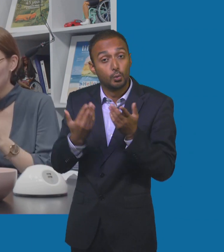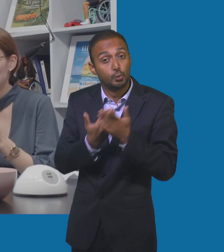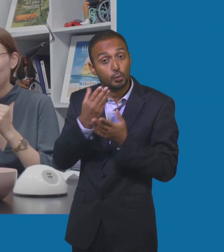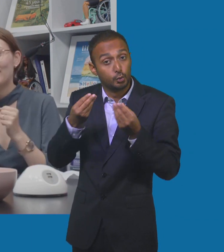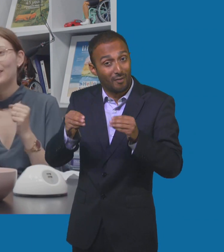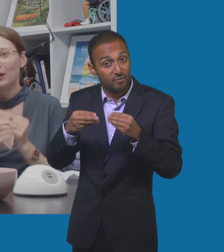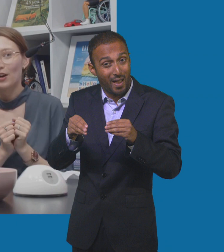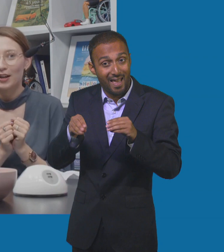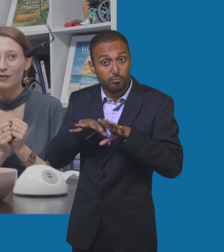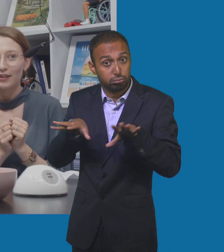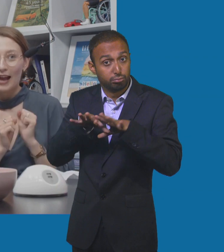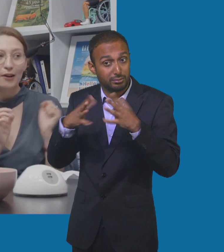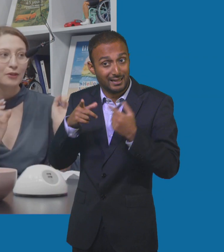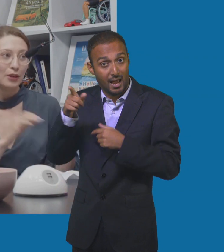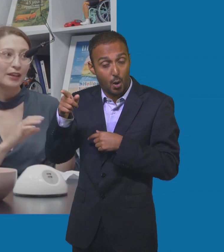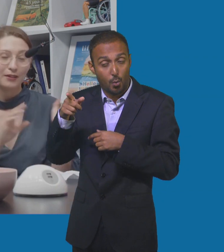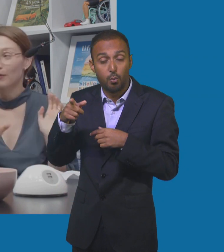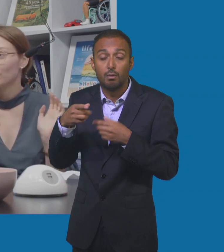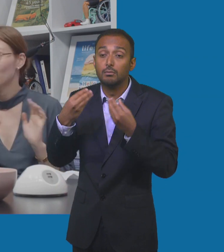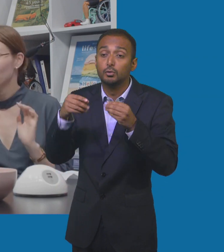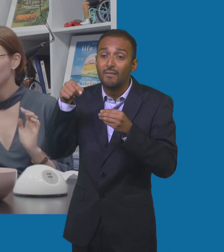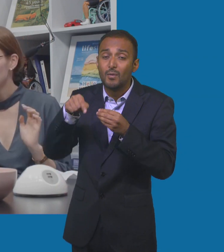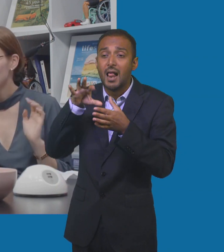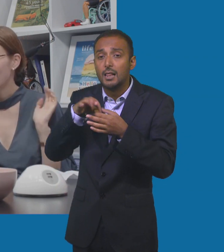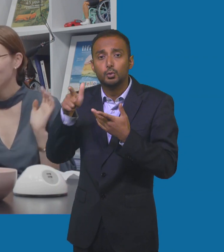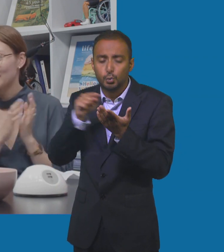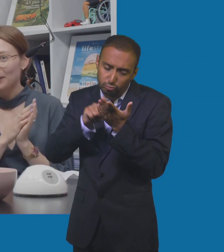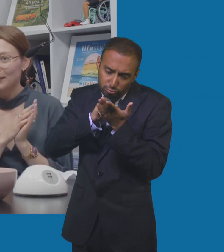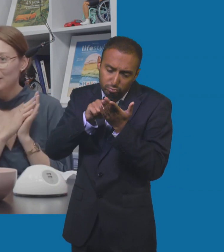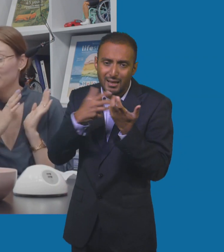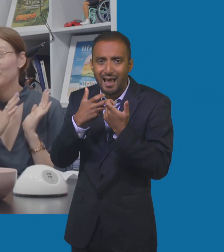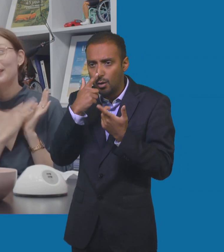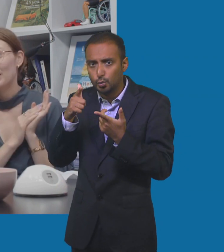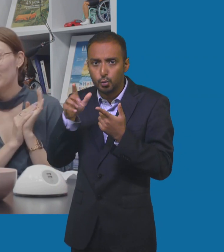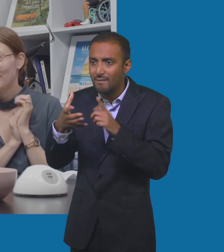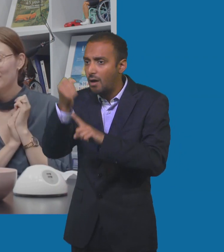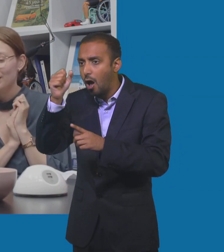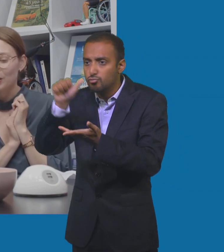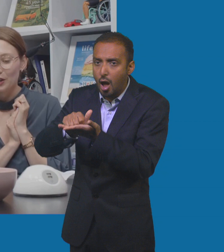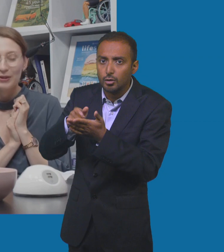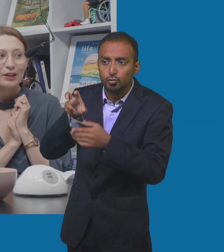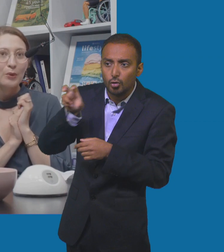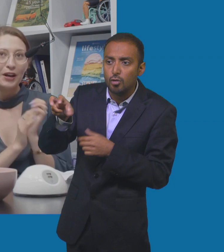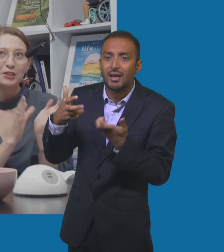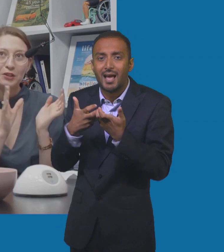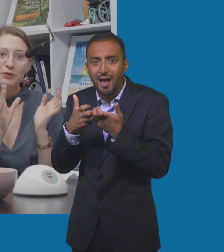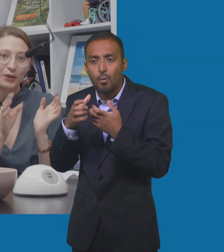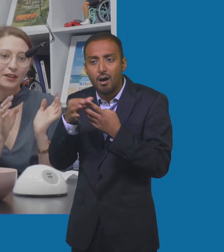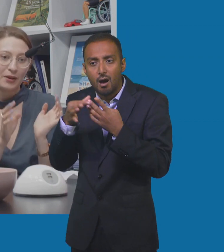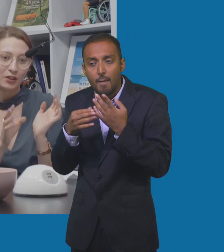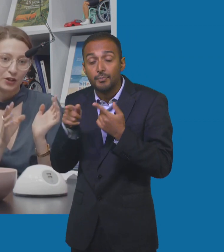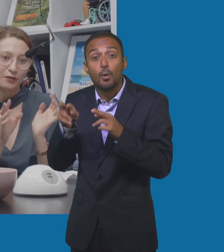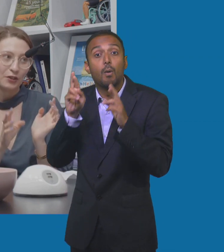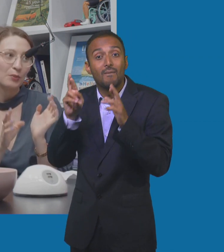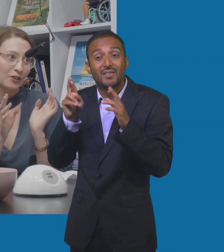applications come to the market that are kind of around how do you locate the right charger for you? And in some cases, we're really hoping they're going to show where do you